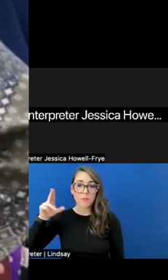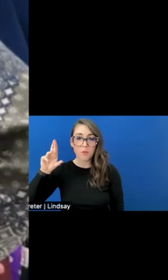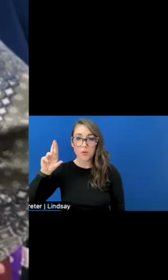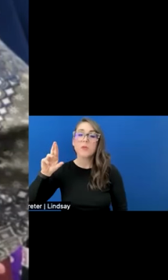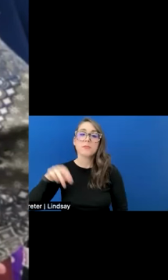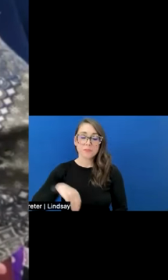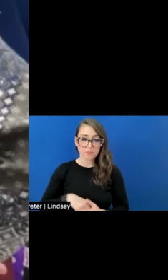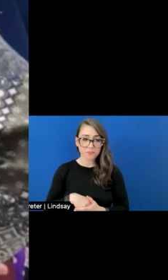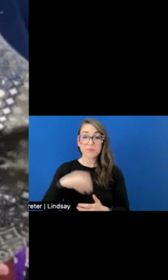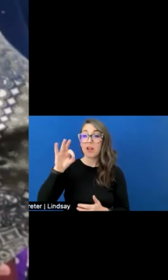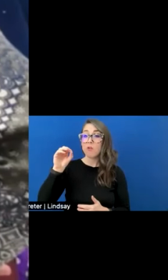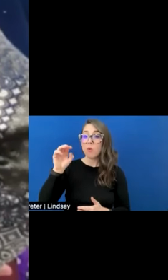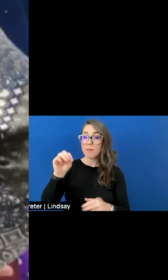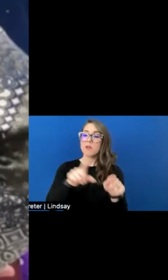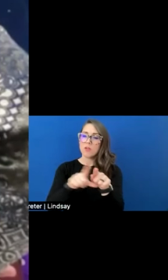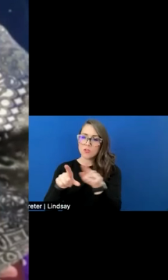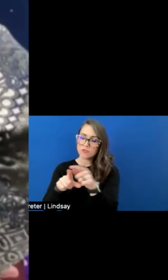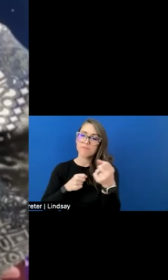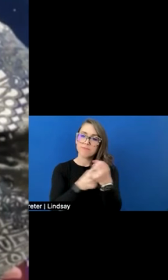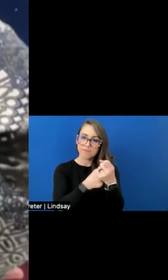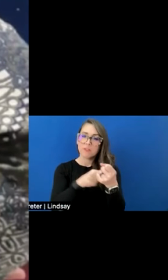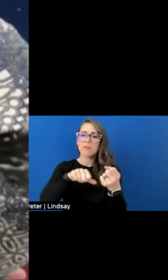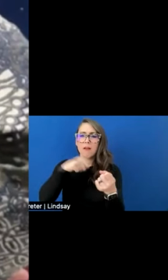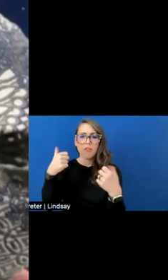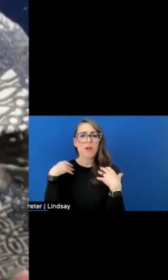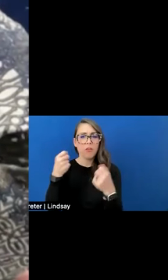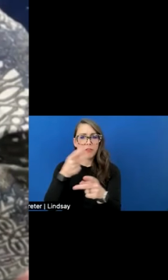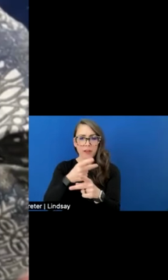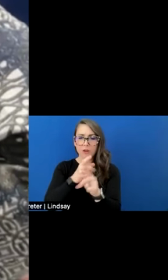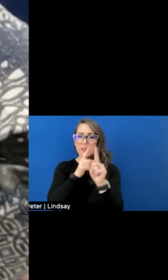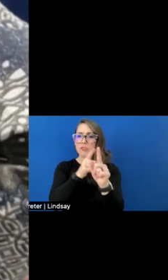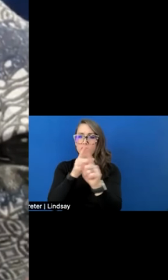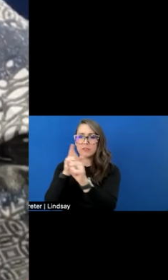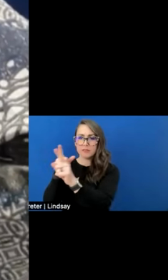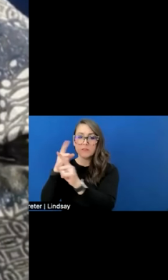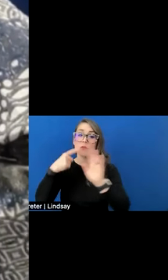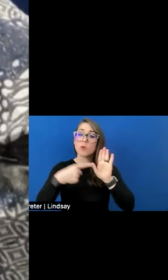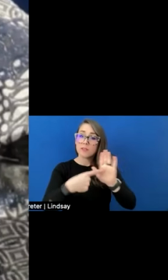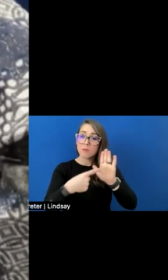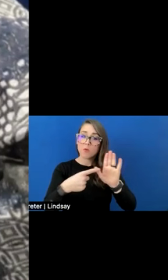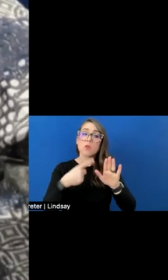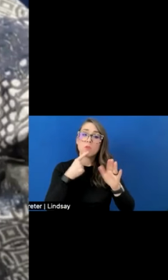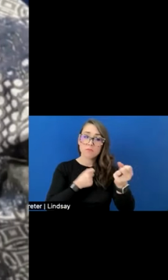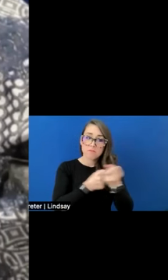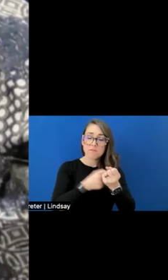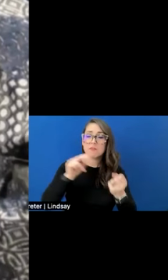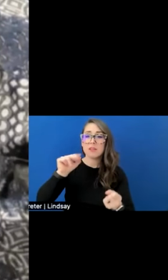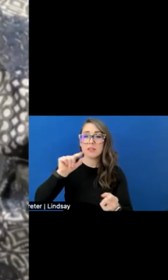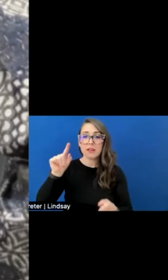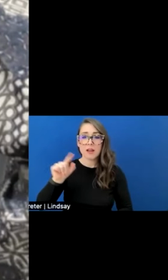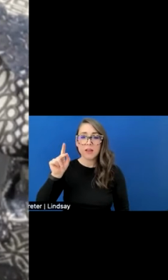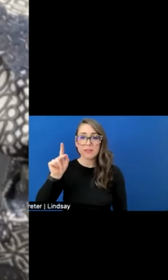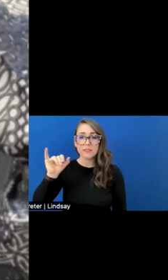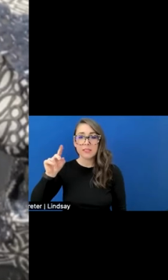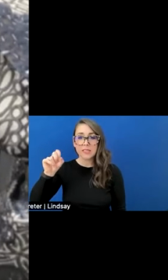FOM also supports other healthcare-related initiatives. For example, we have supported NAS Kids, an organization that teaches young